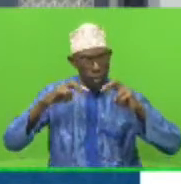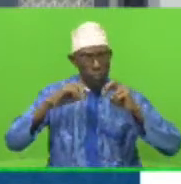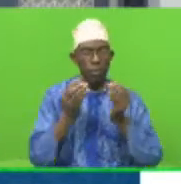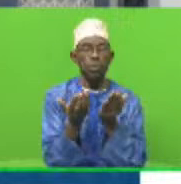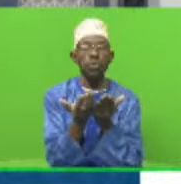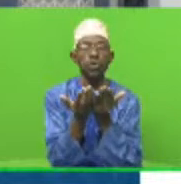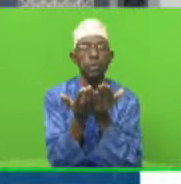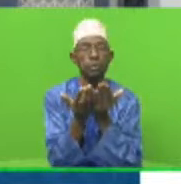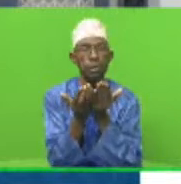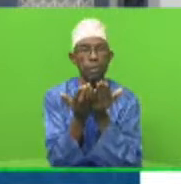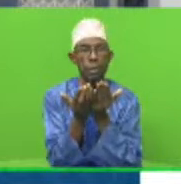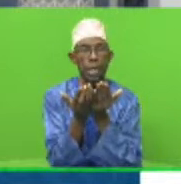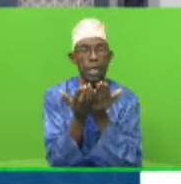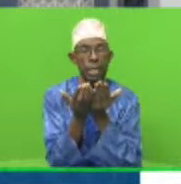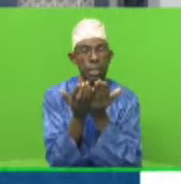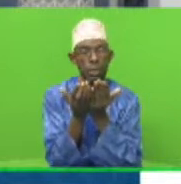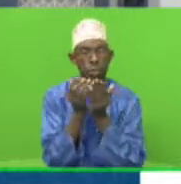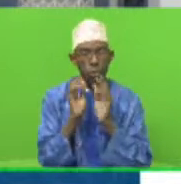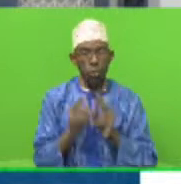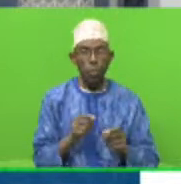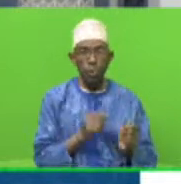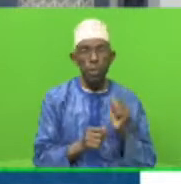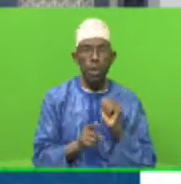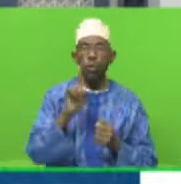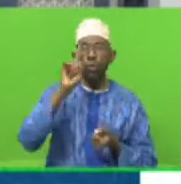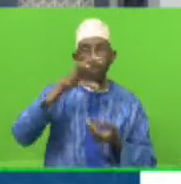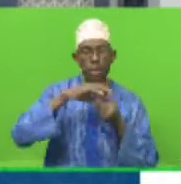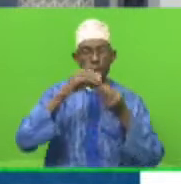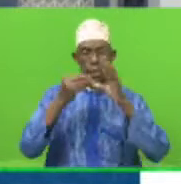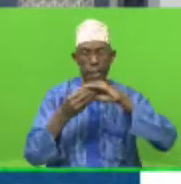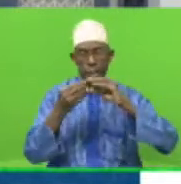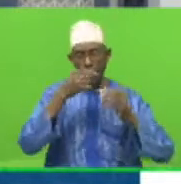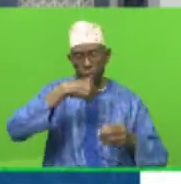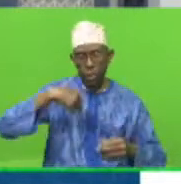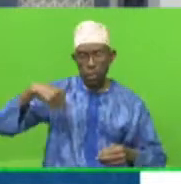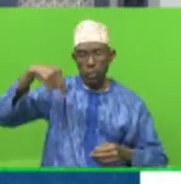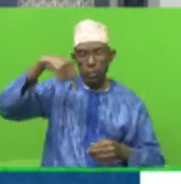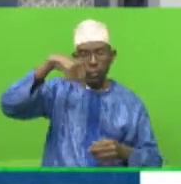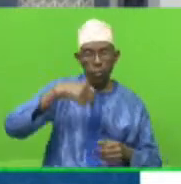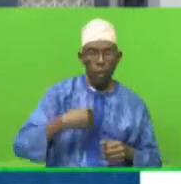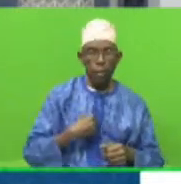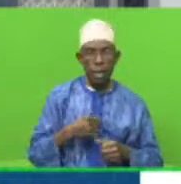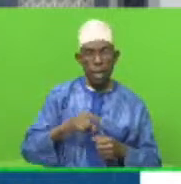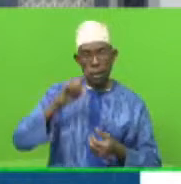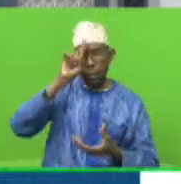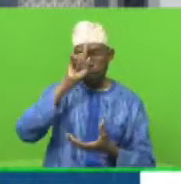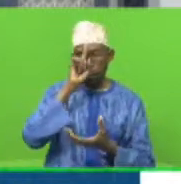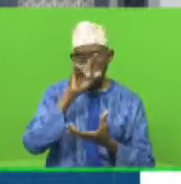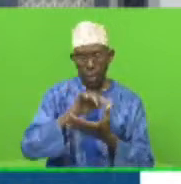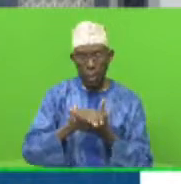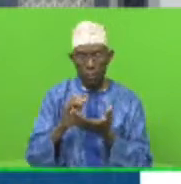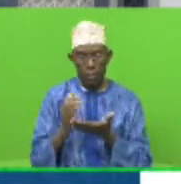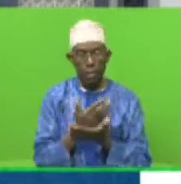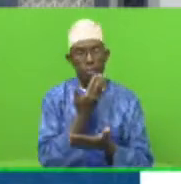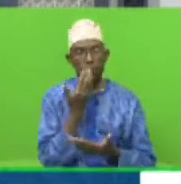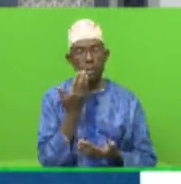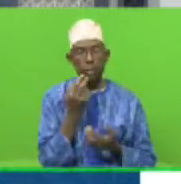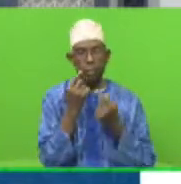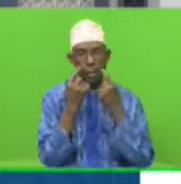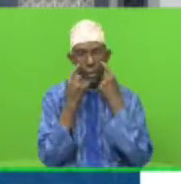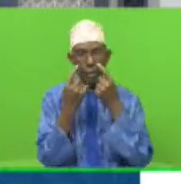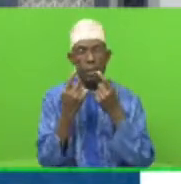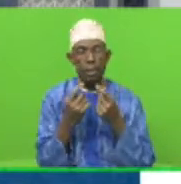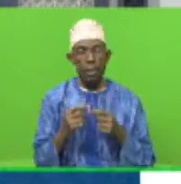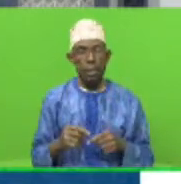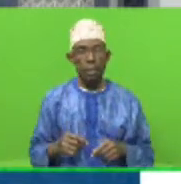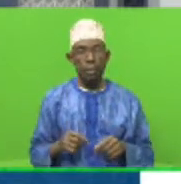worship. That is the fitra that Allah subhanahu wa ta'ala has instilled in us. I believe some of us have seen a